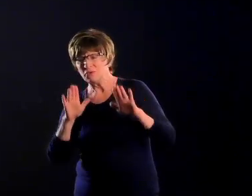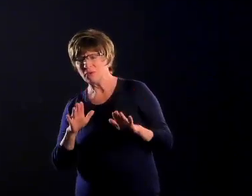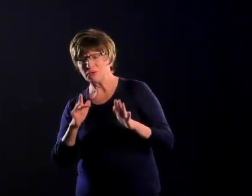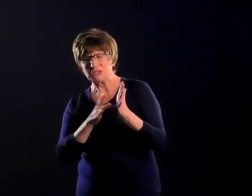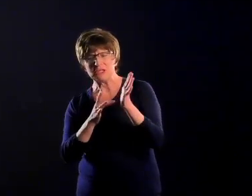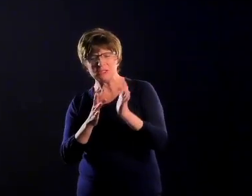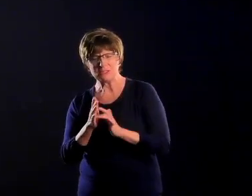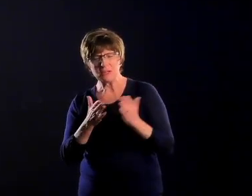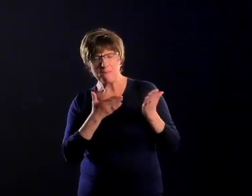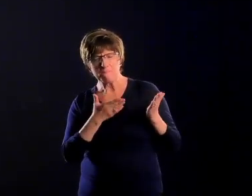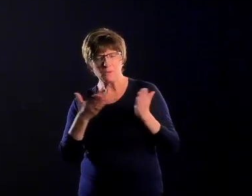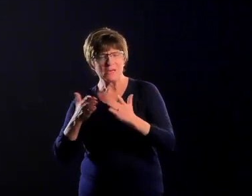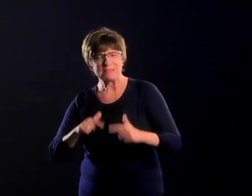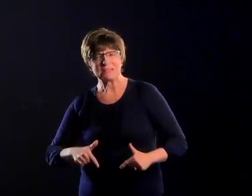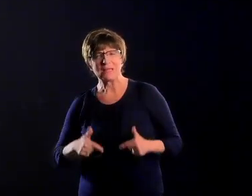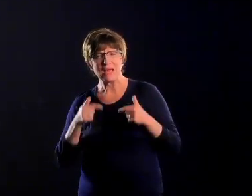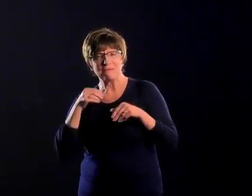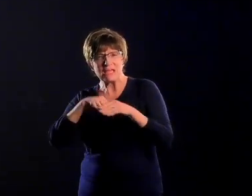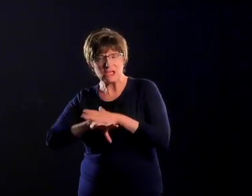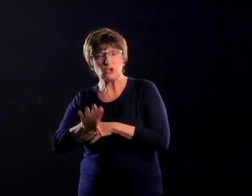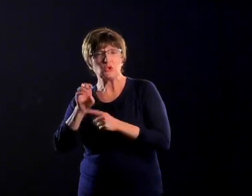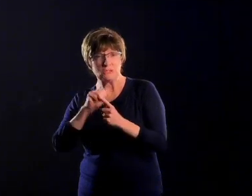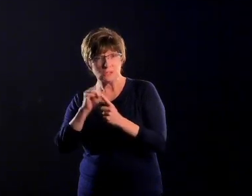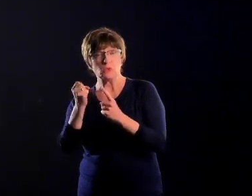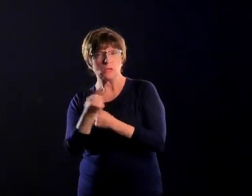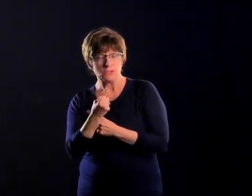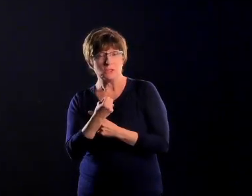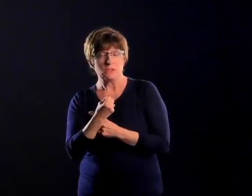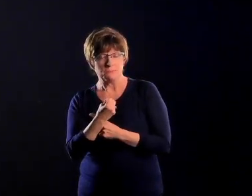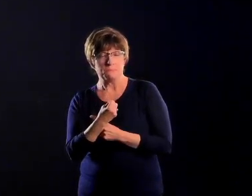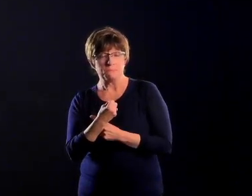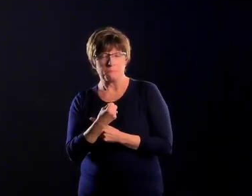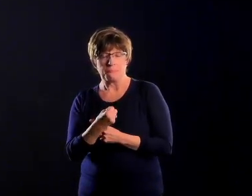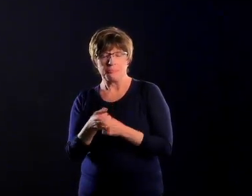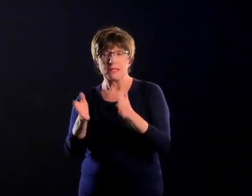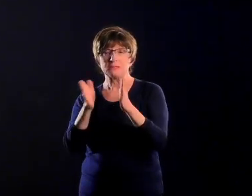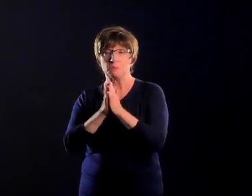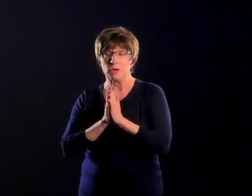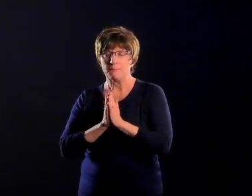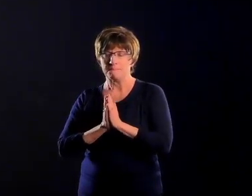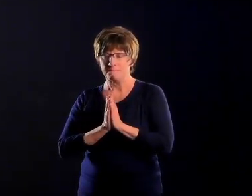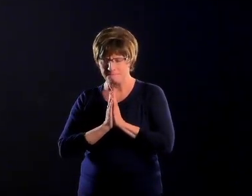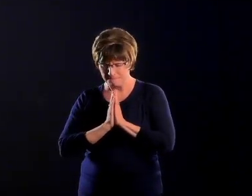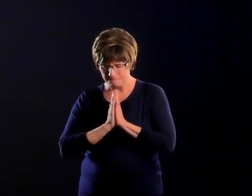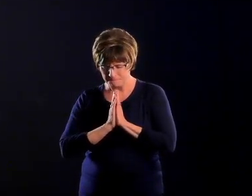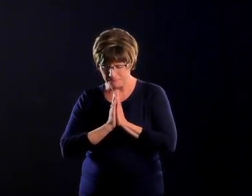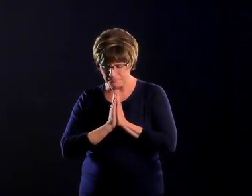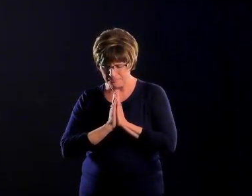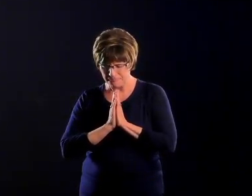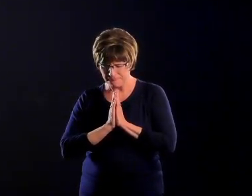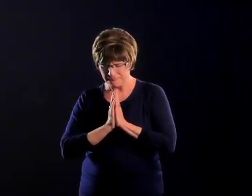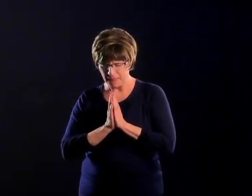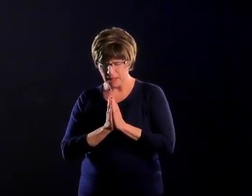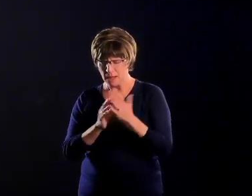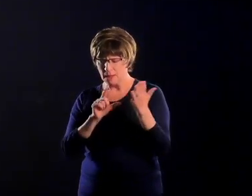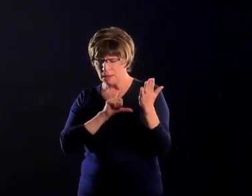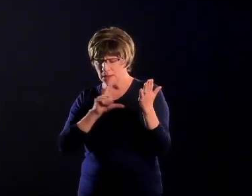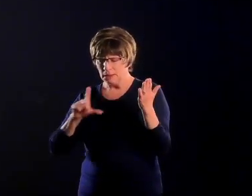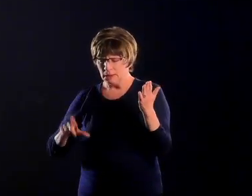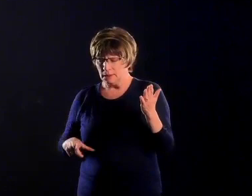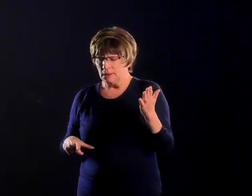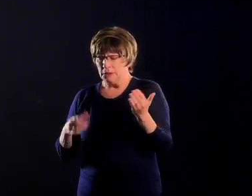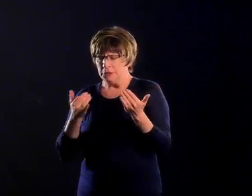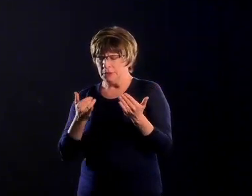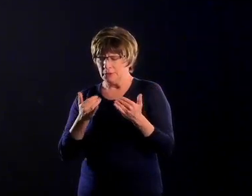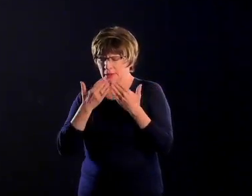brings life into a situation. Let's pray. Lord, today, we thank you for